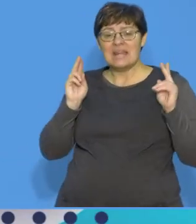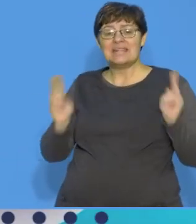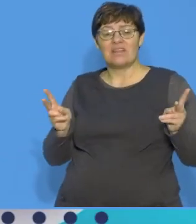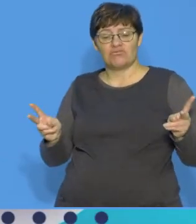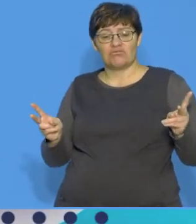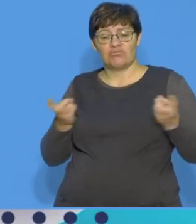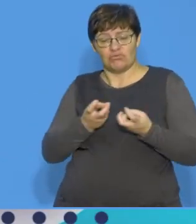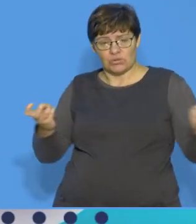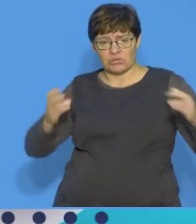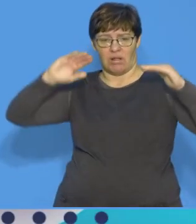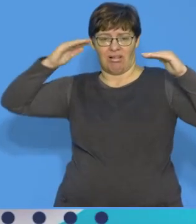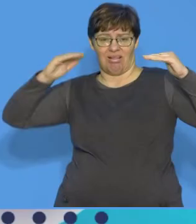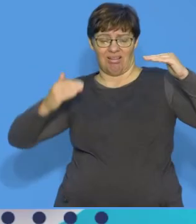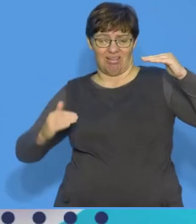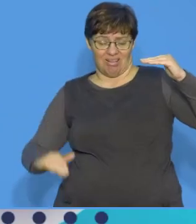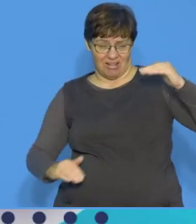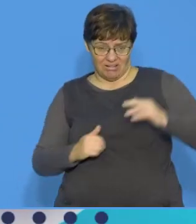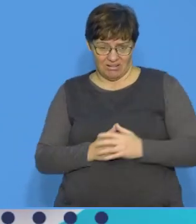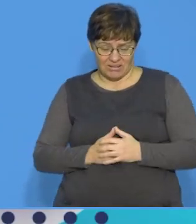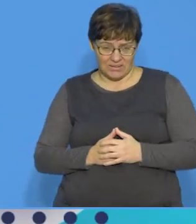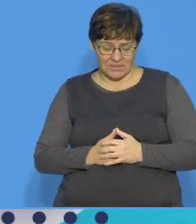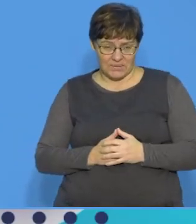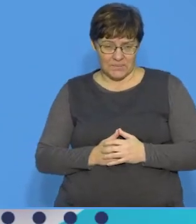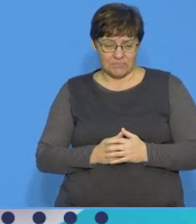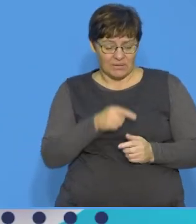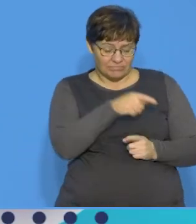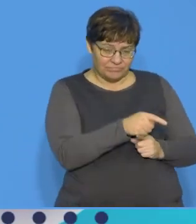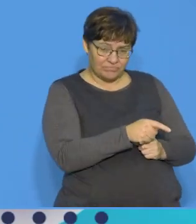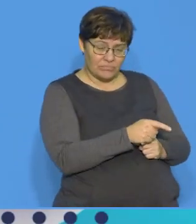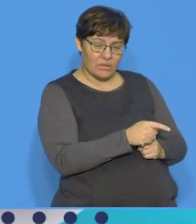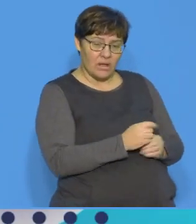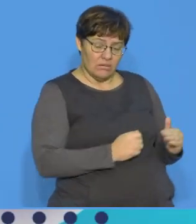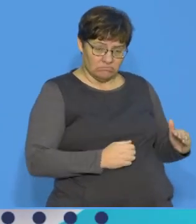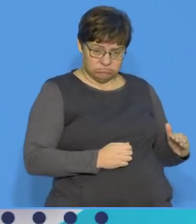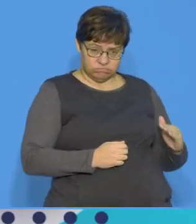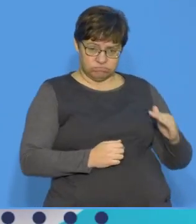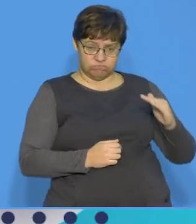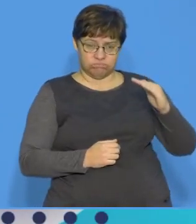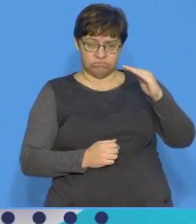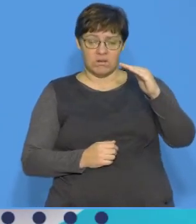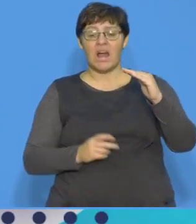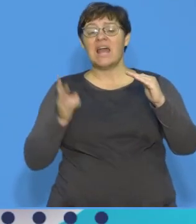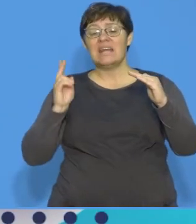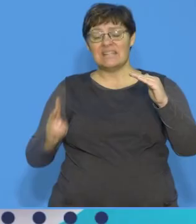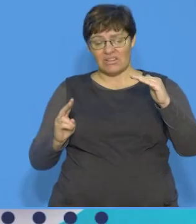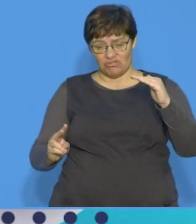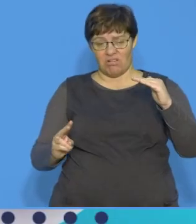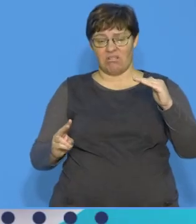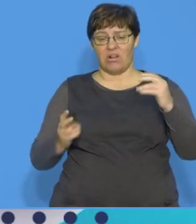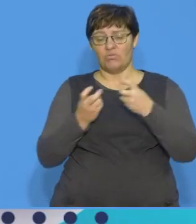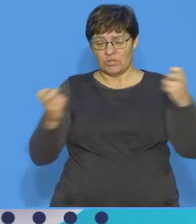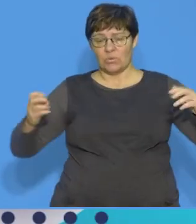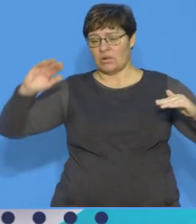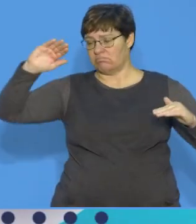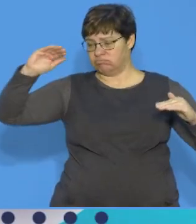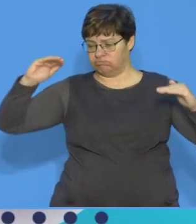decreased. So as the human population increases in size, so the numbers of